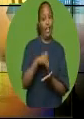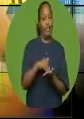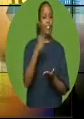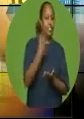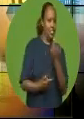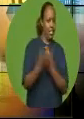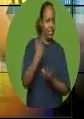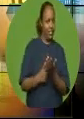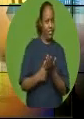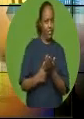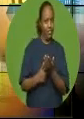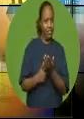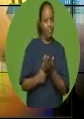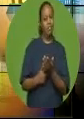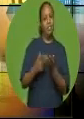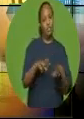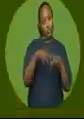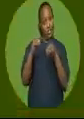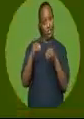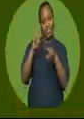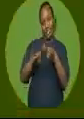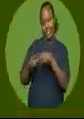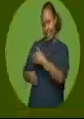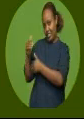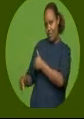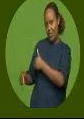Again, discuss with the student sitting next to you.